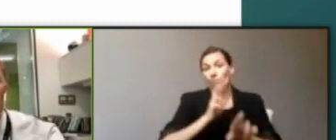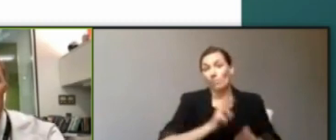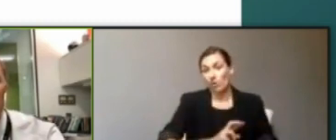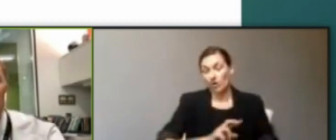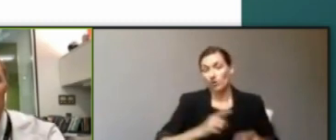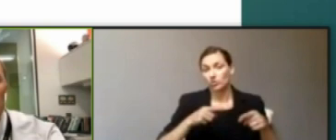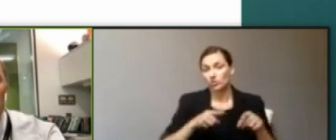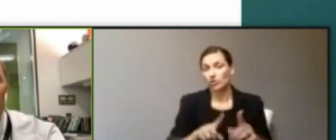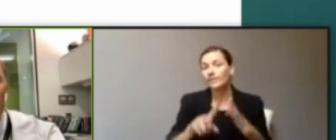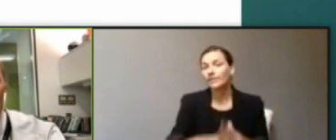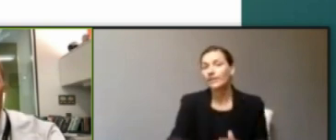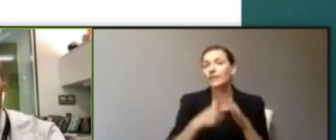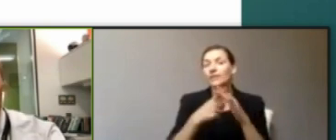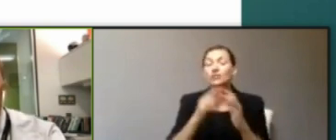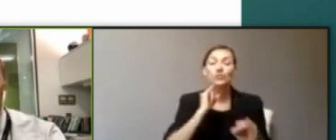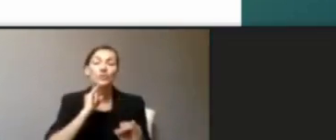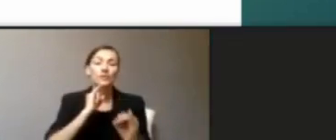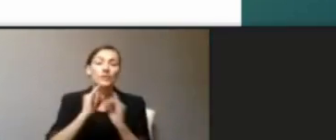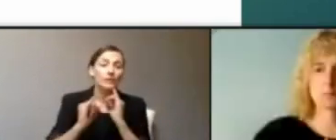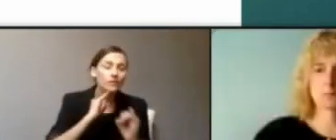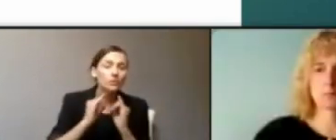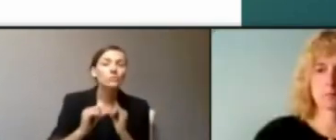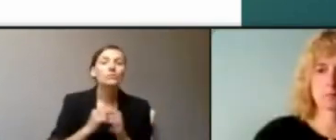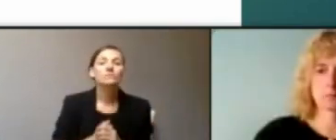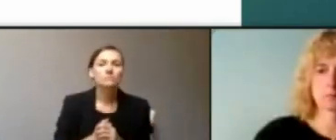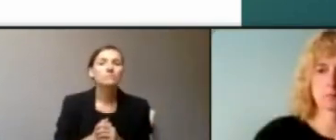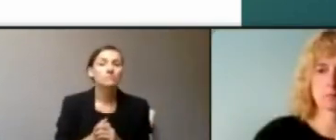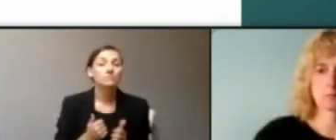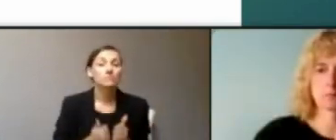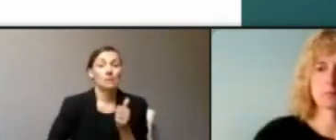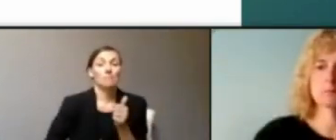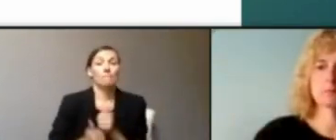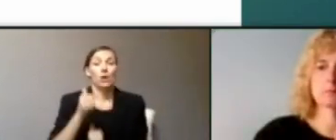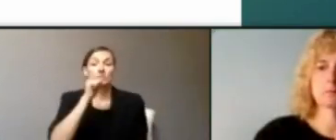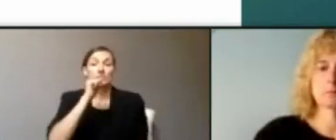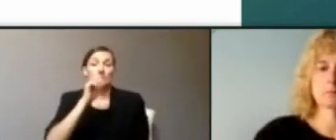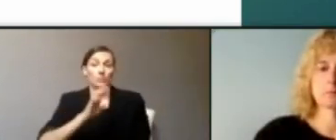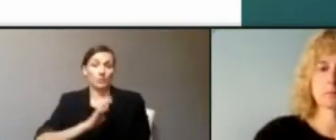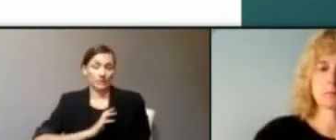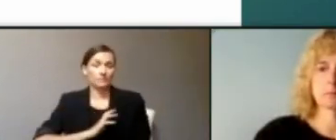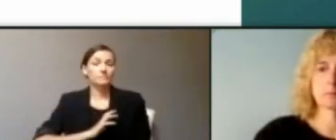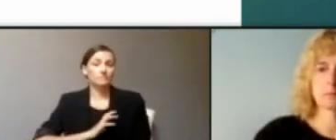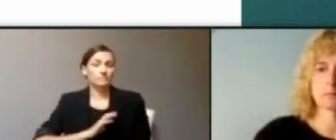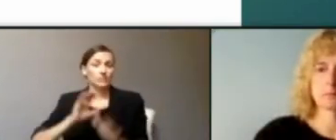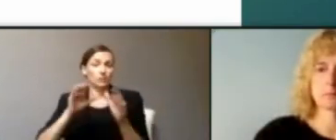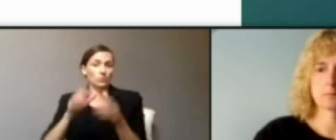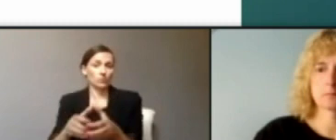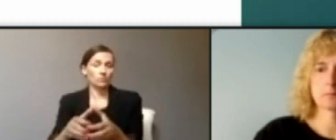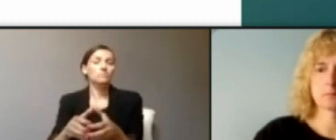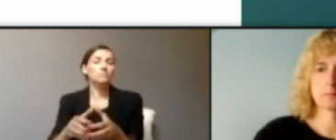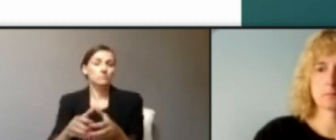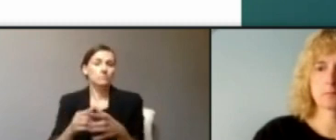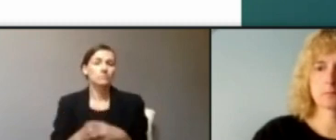please. And it is a largely female population. Next slide.